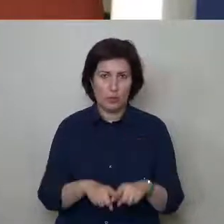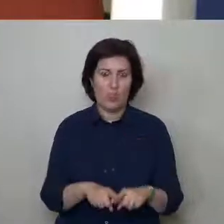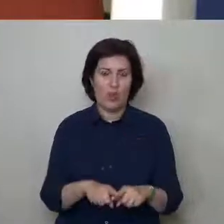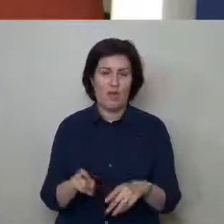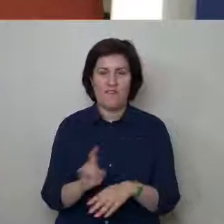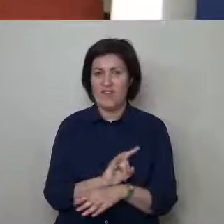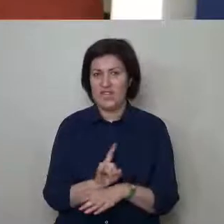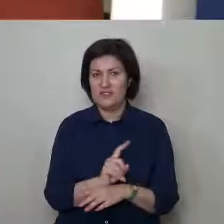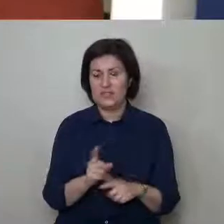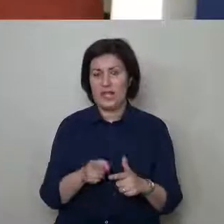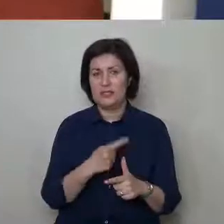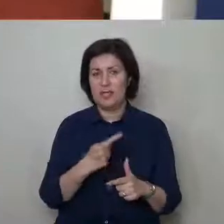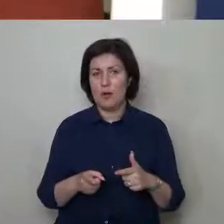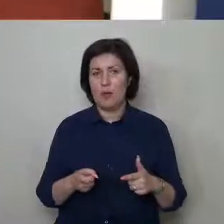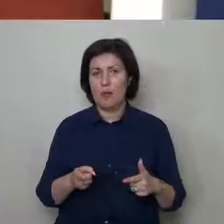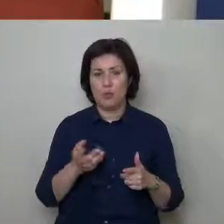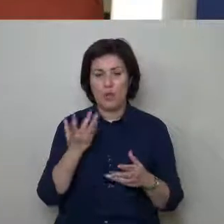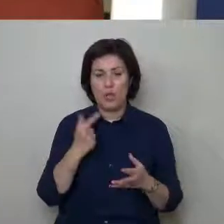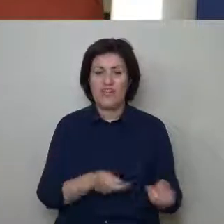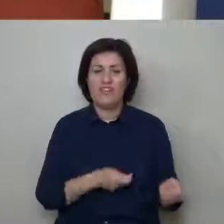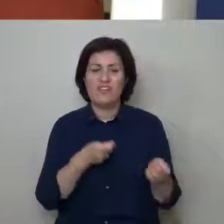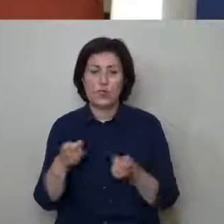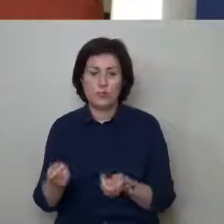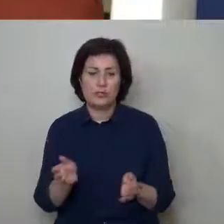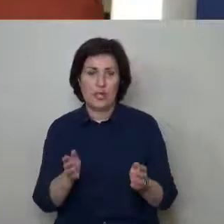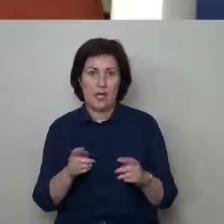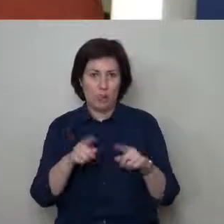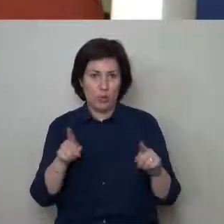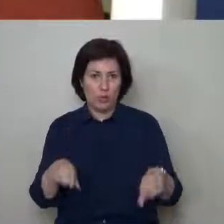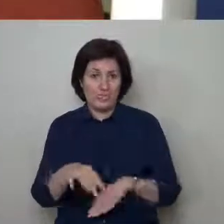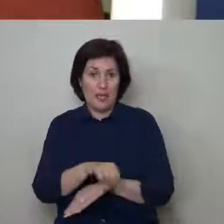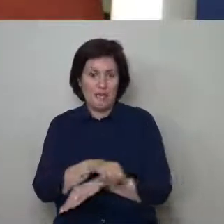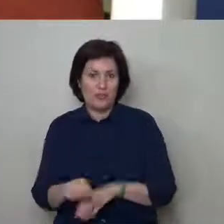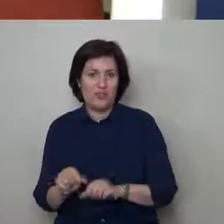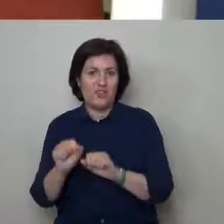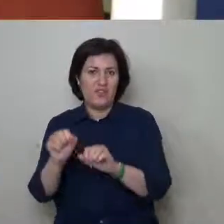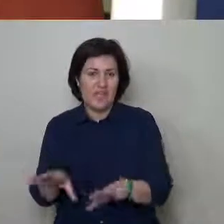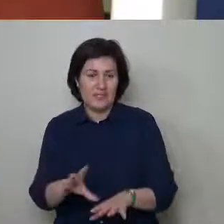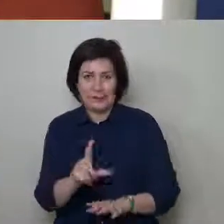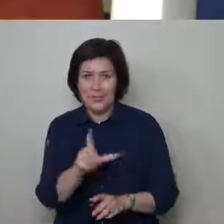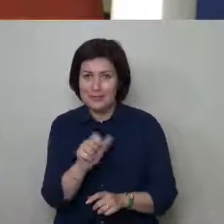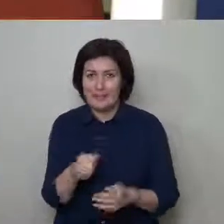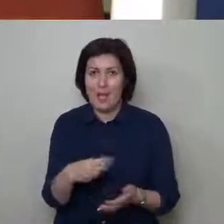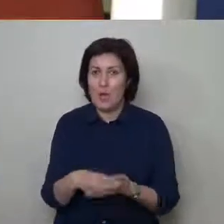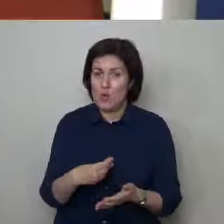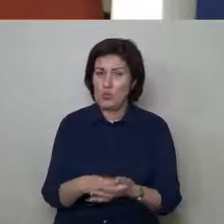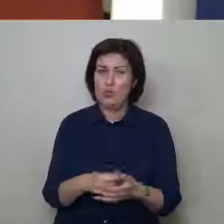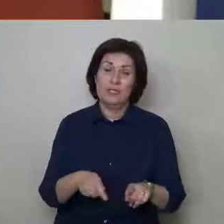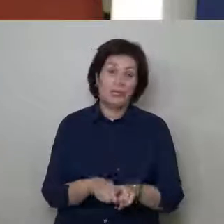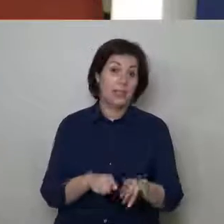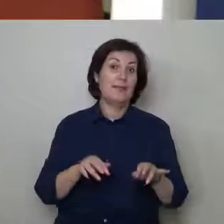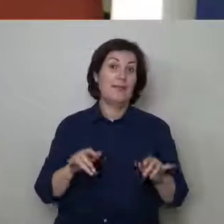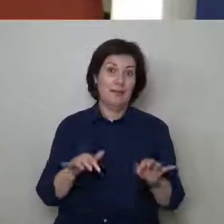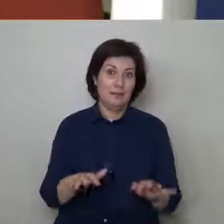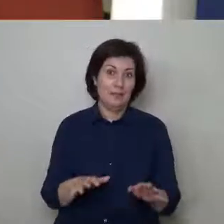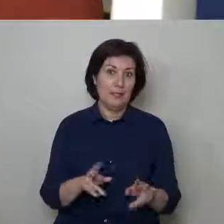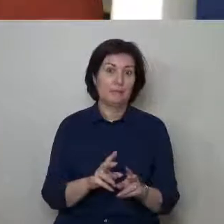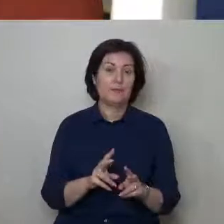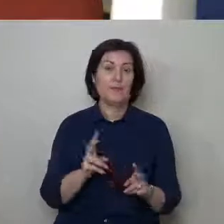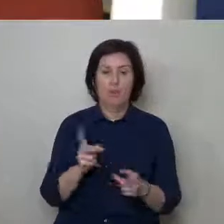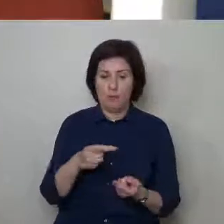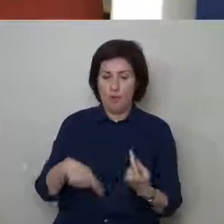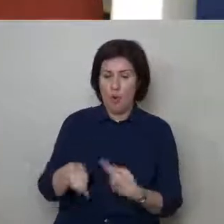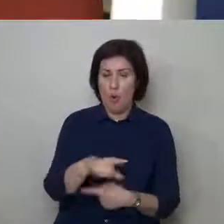a very dangerous technology. When a ballot is taken out of the polling station, given to another